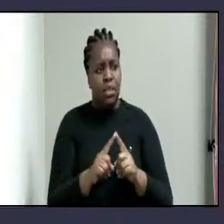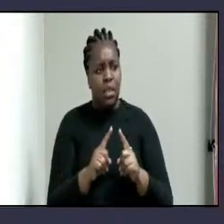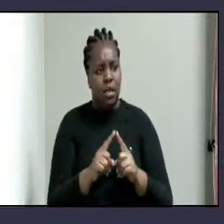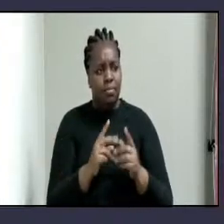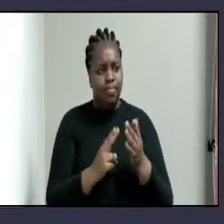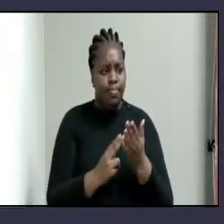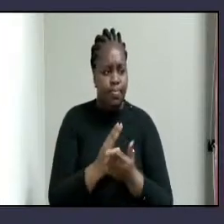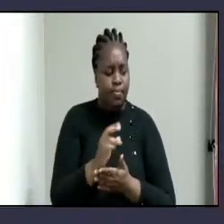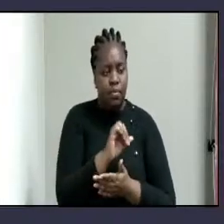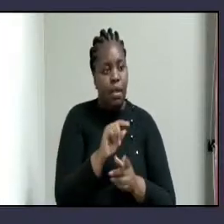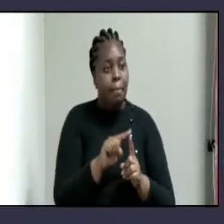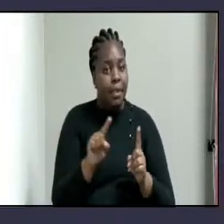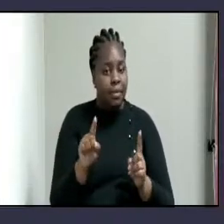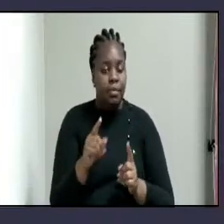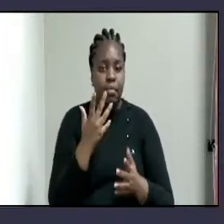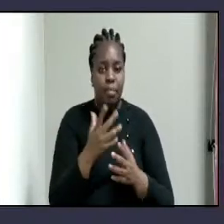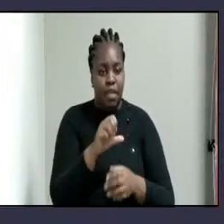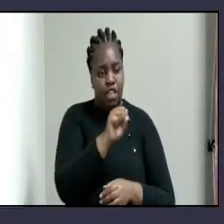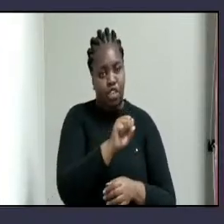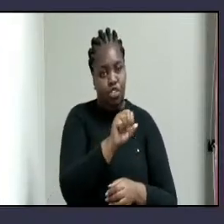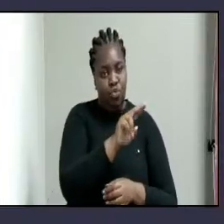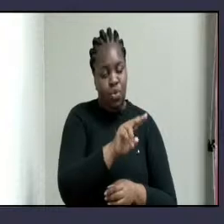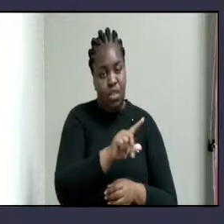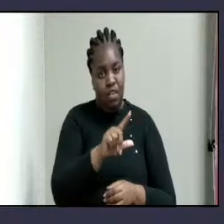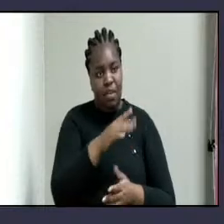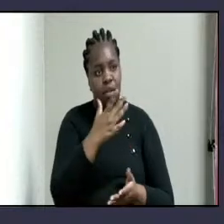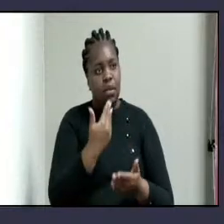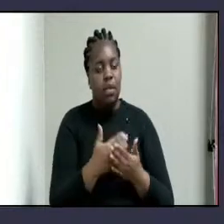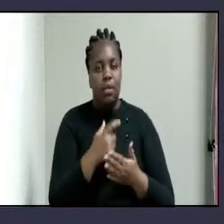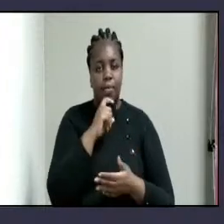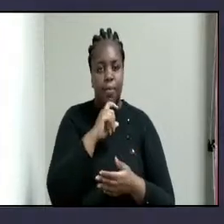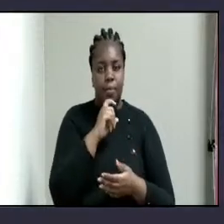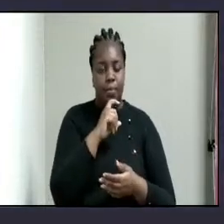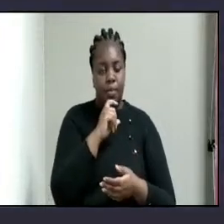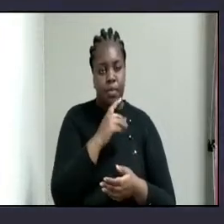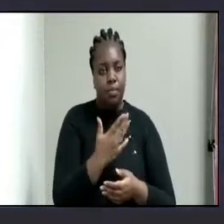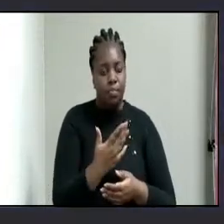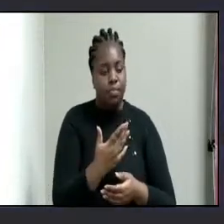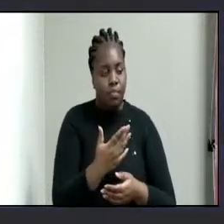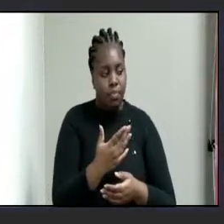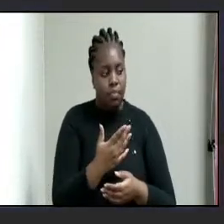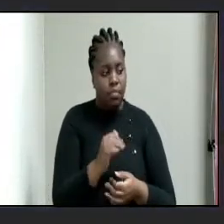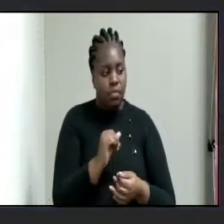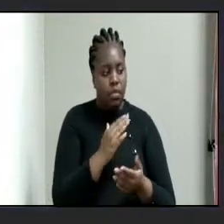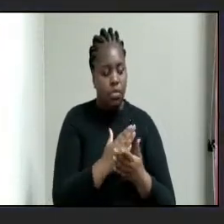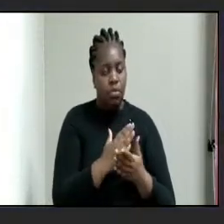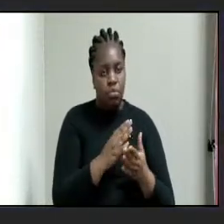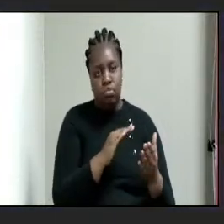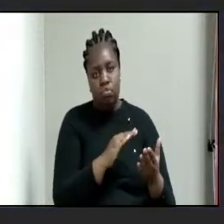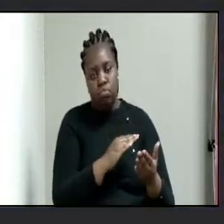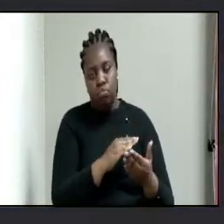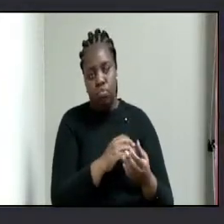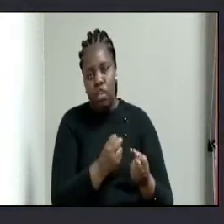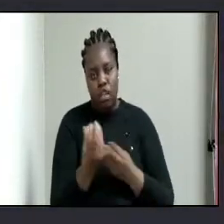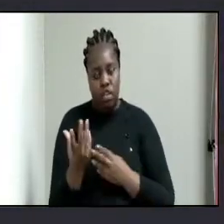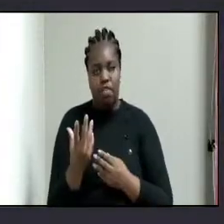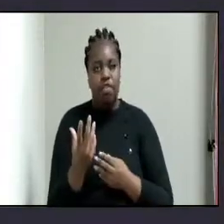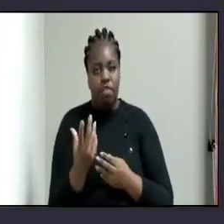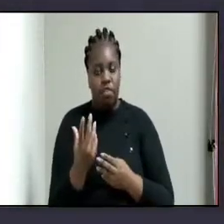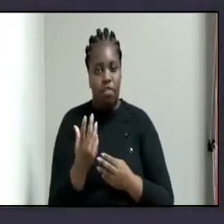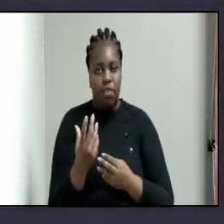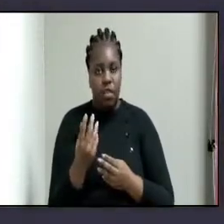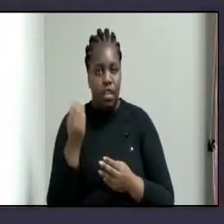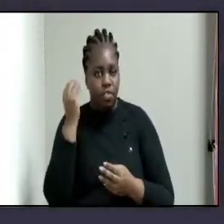right, but perhaps with Section 27 used, to reiterate the information provided for in